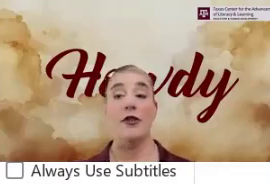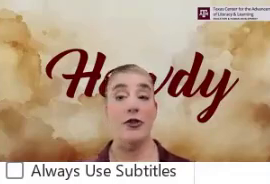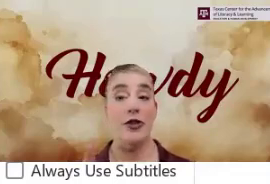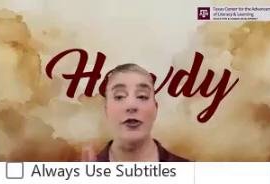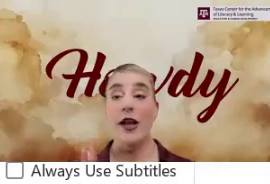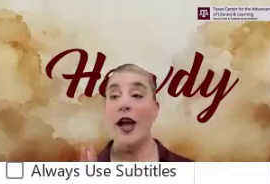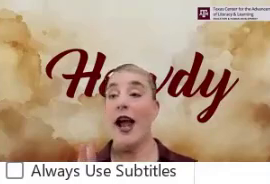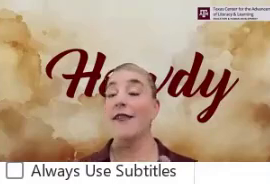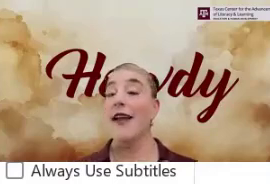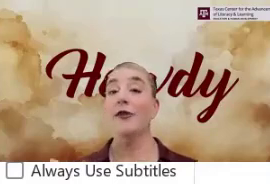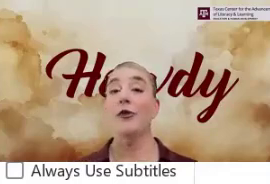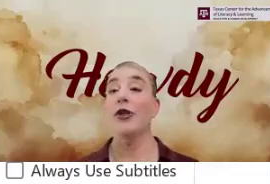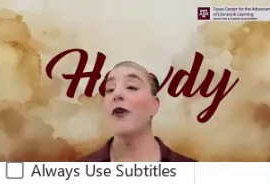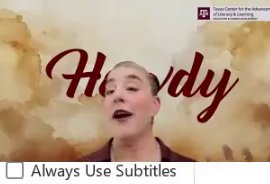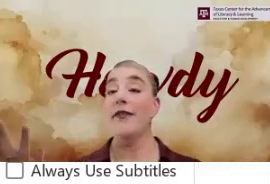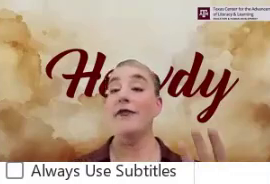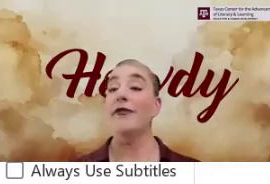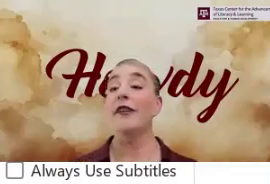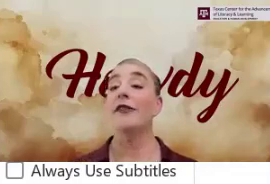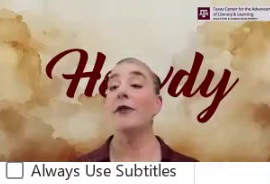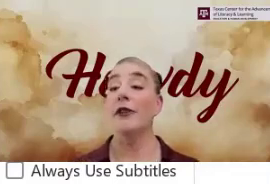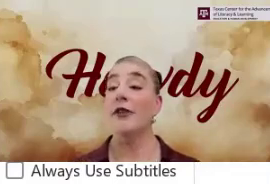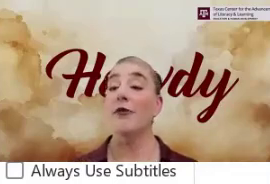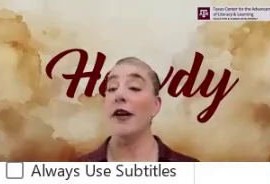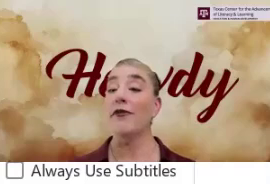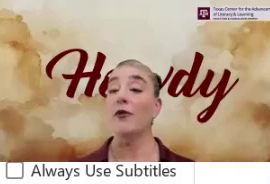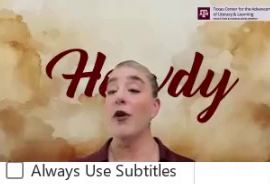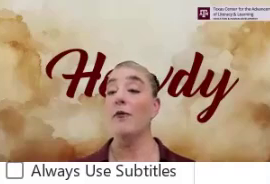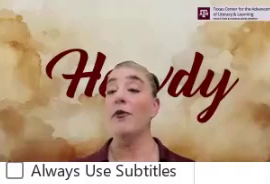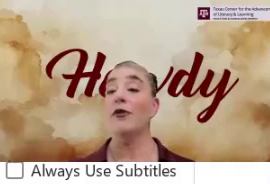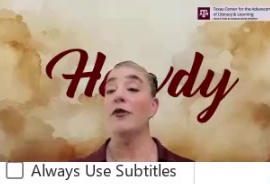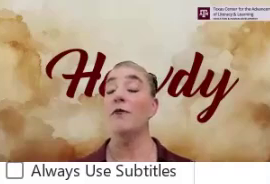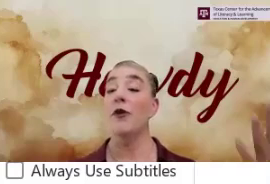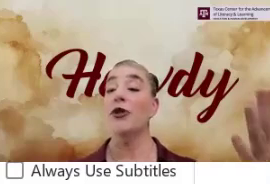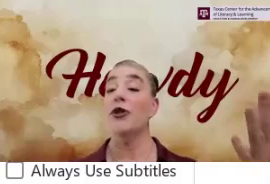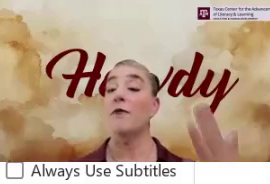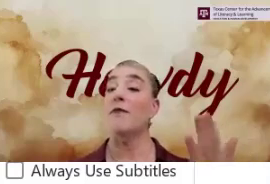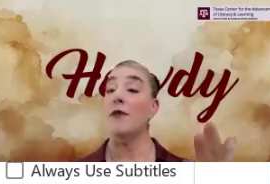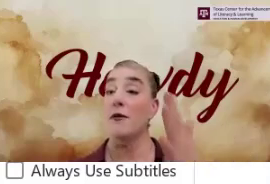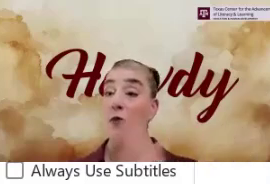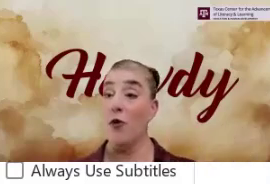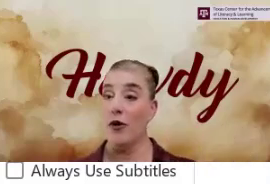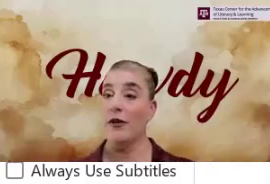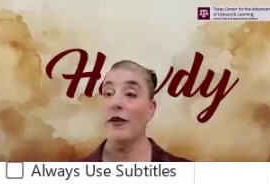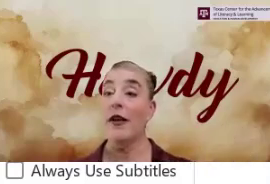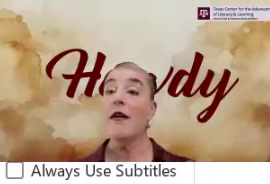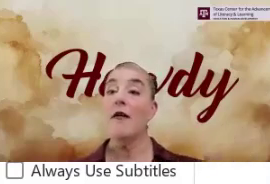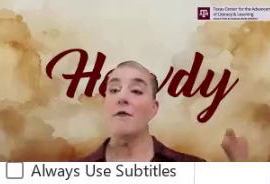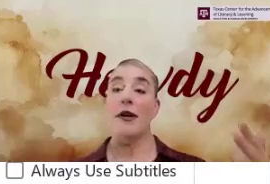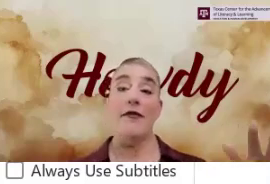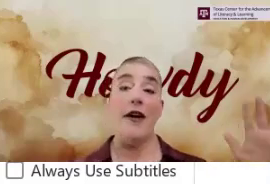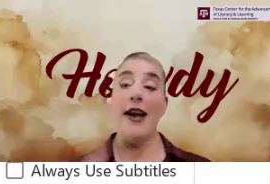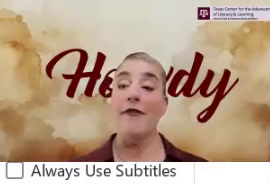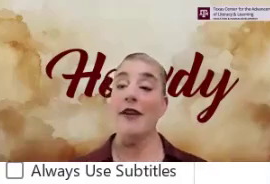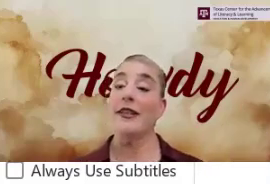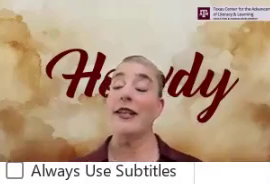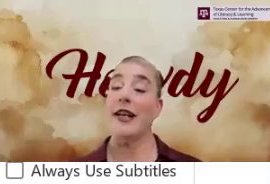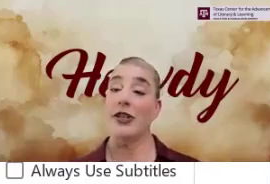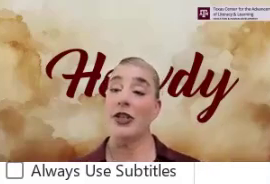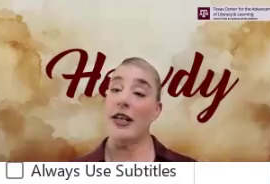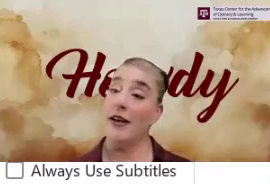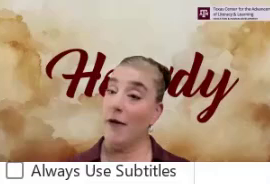true. There's just, and that's where you have that flexibility, right? For one person, motion may be important, but if I